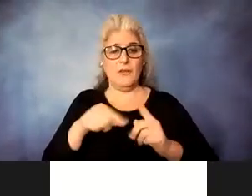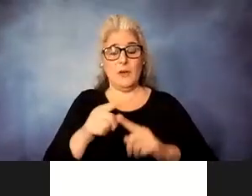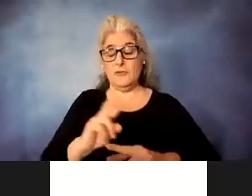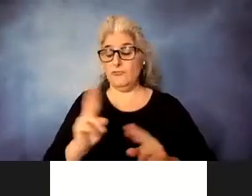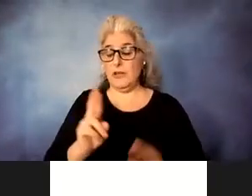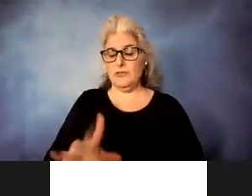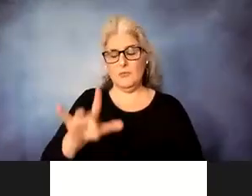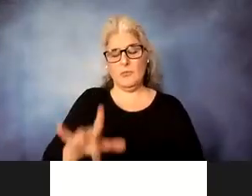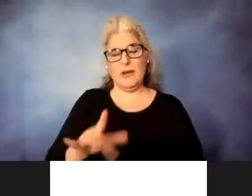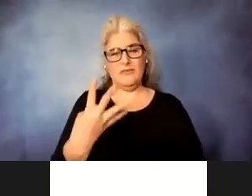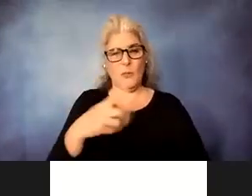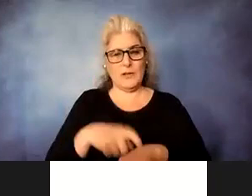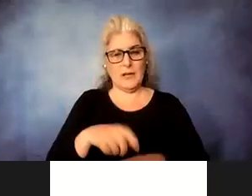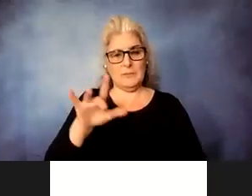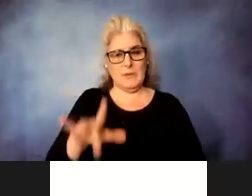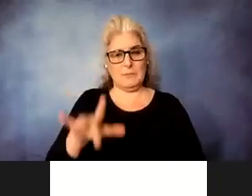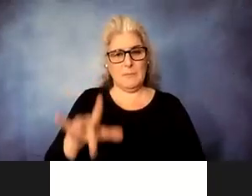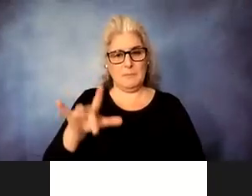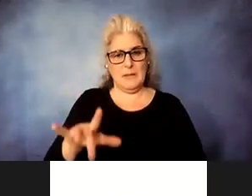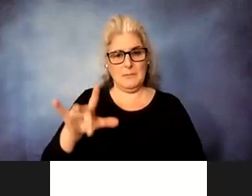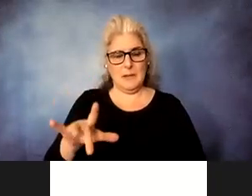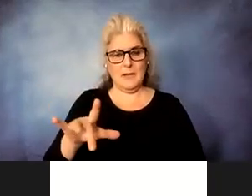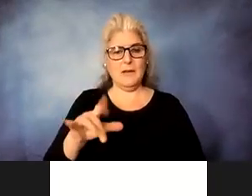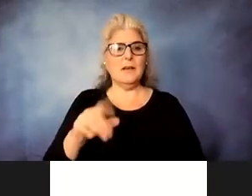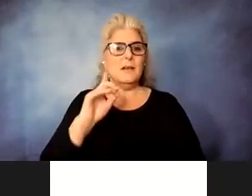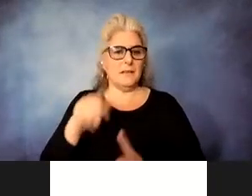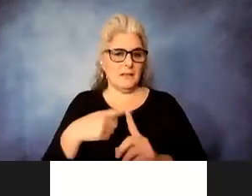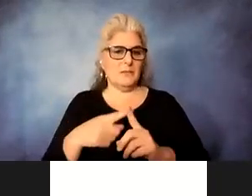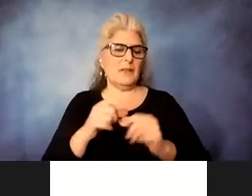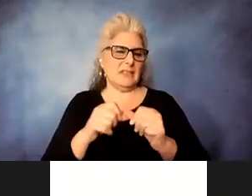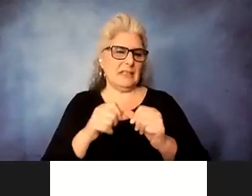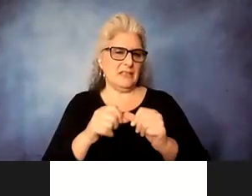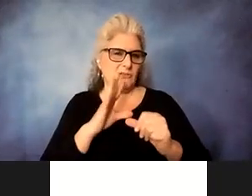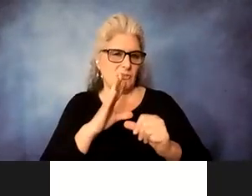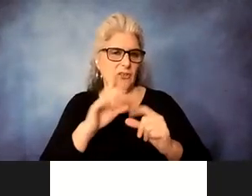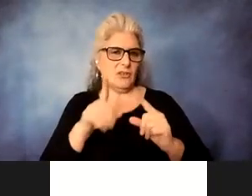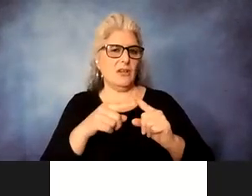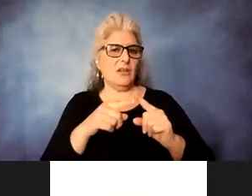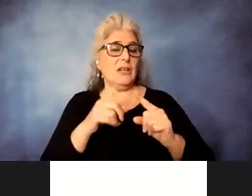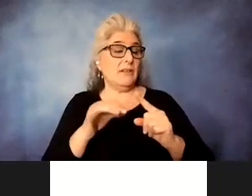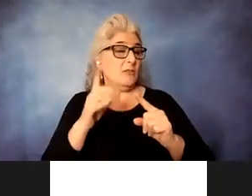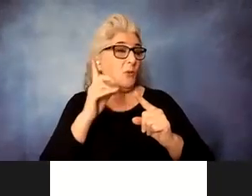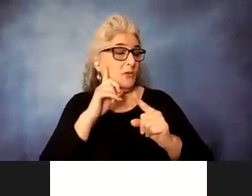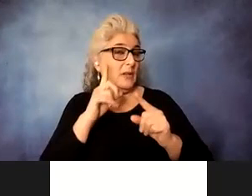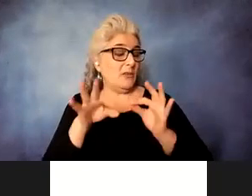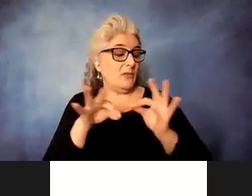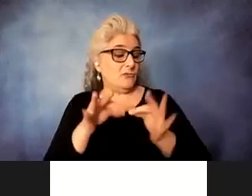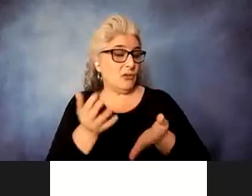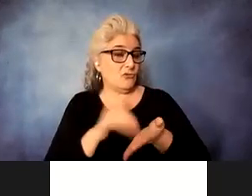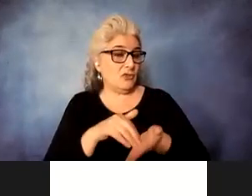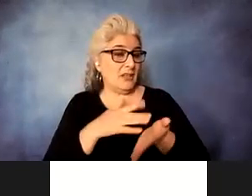right arrow key now to hear the first contest. Press the round repeat key to hear these instructions again.